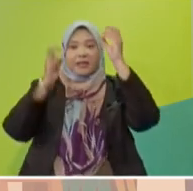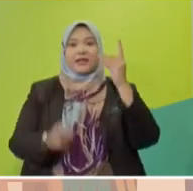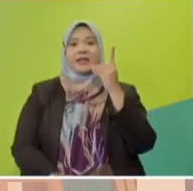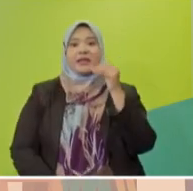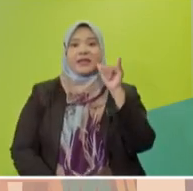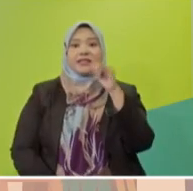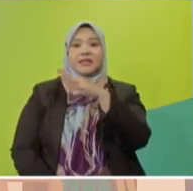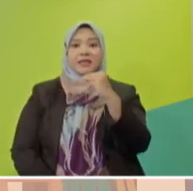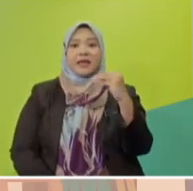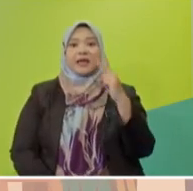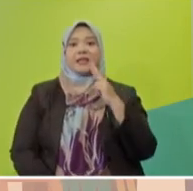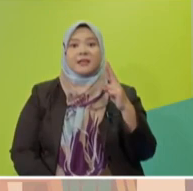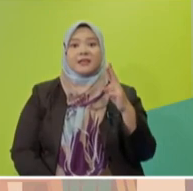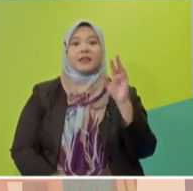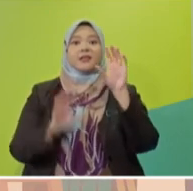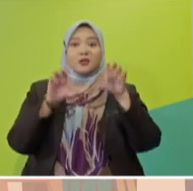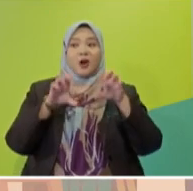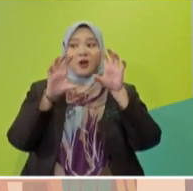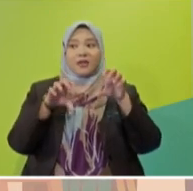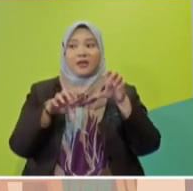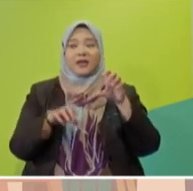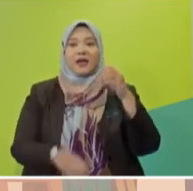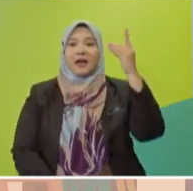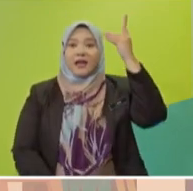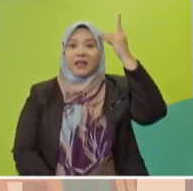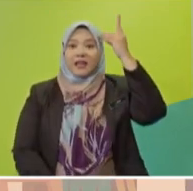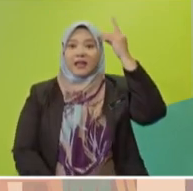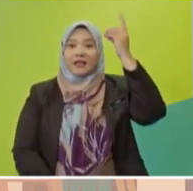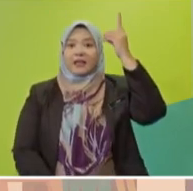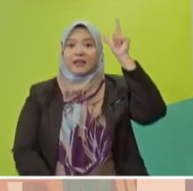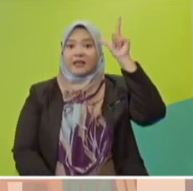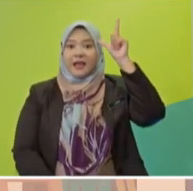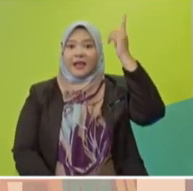Daisy and her dog. Lenny and his chicken.